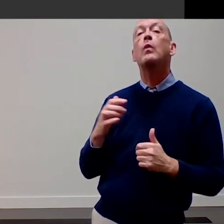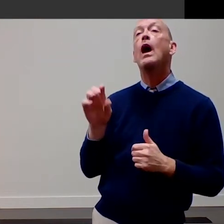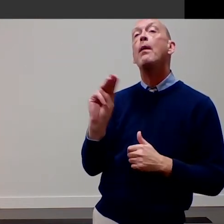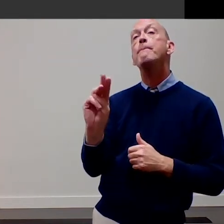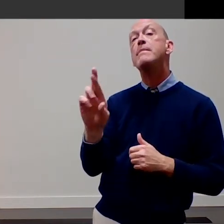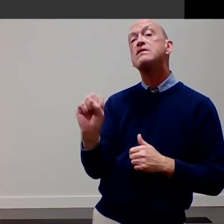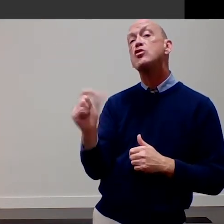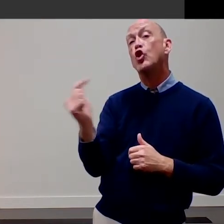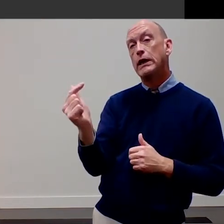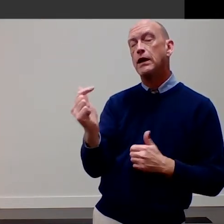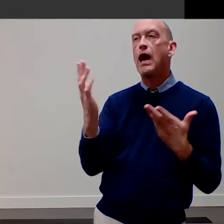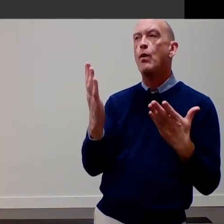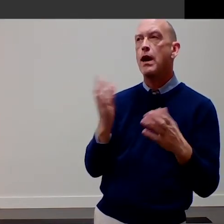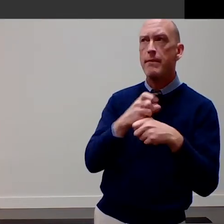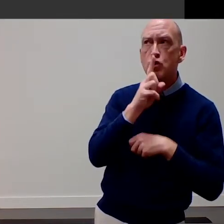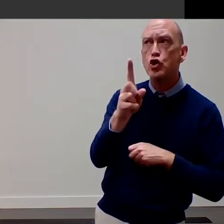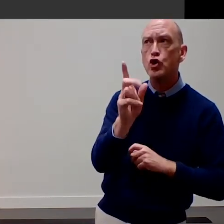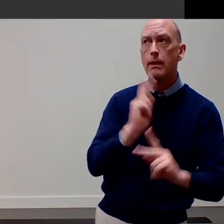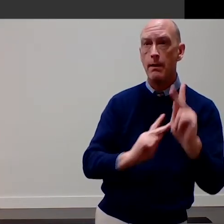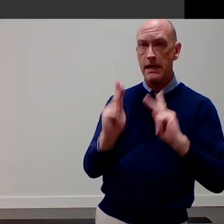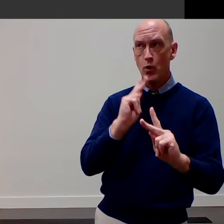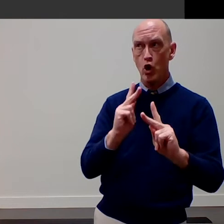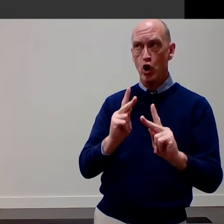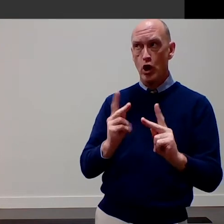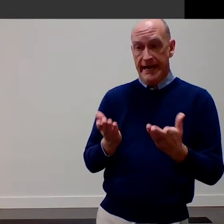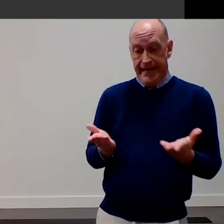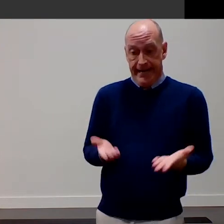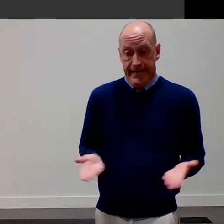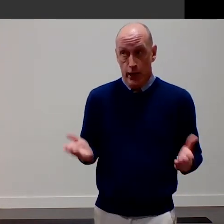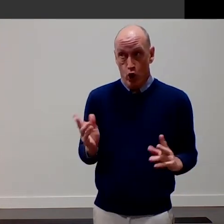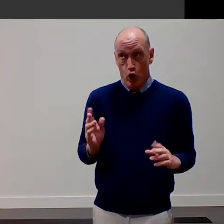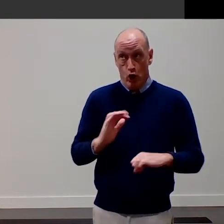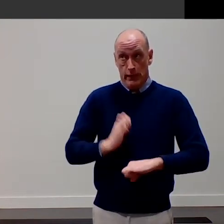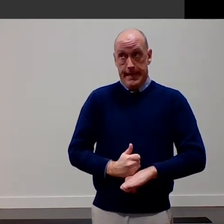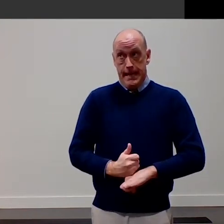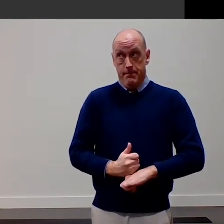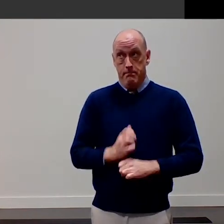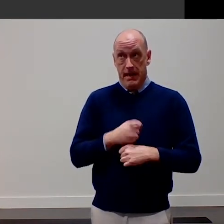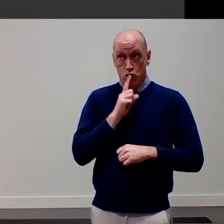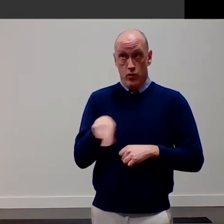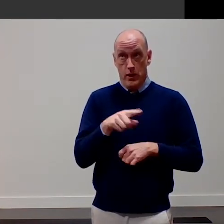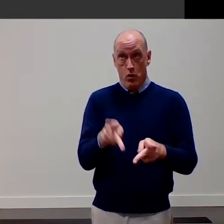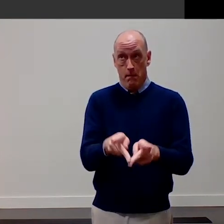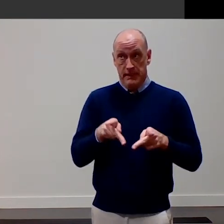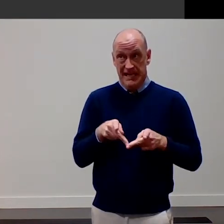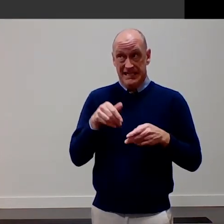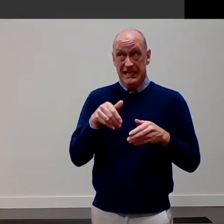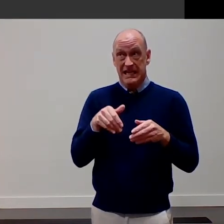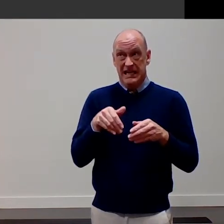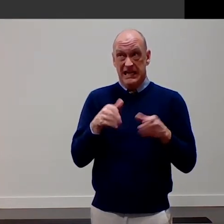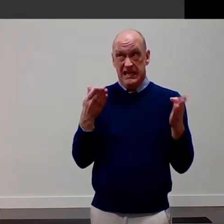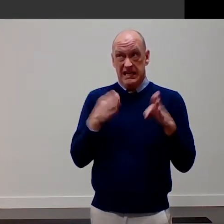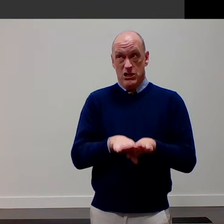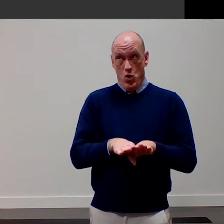to ensure that our colleagues who are on site are in places where they have privacy and that there's a door to close. It looks like, Ms. Barnes, you might be in an open